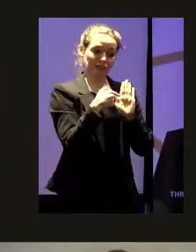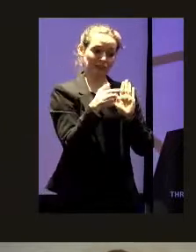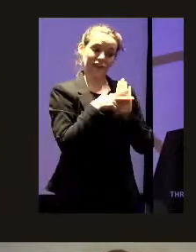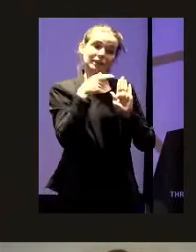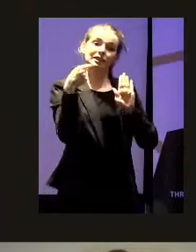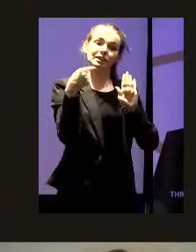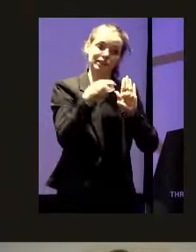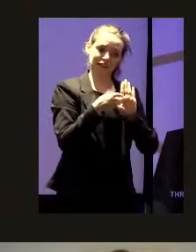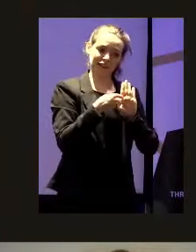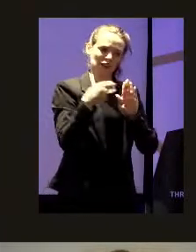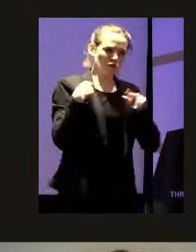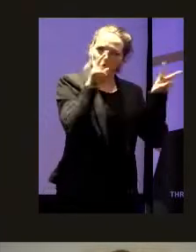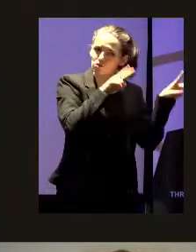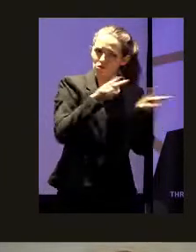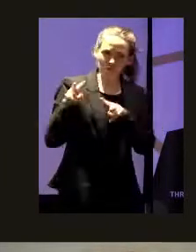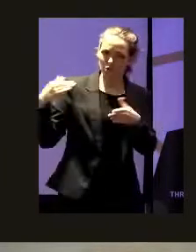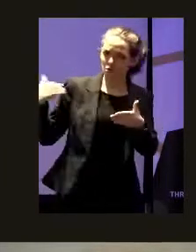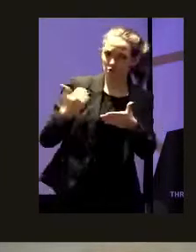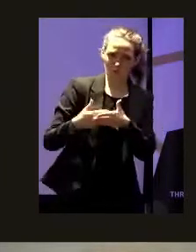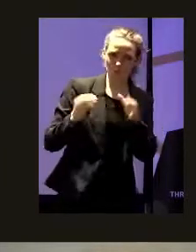been reviewed, unlike